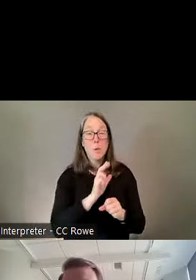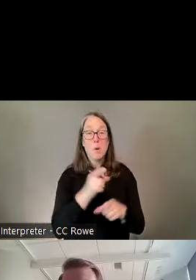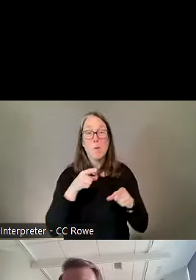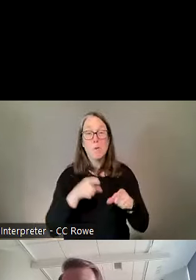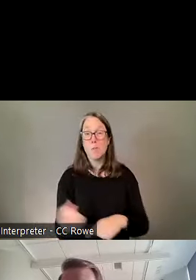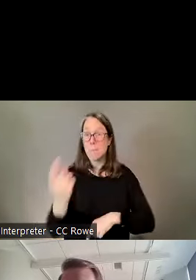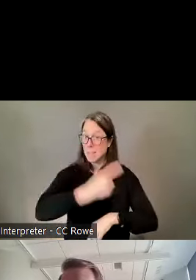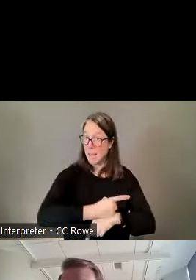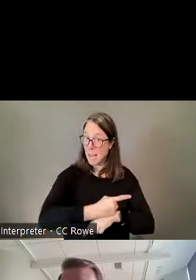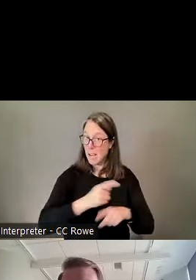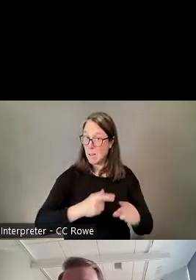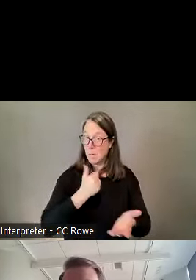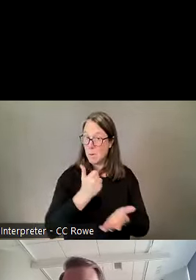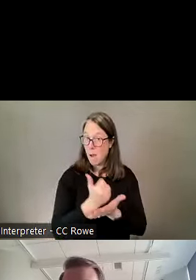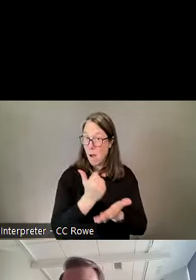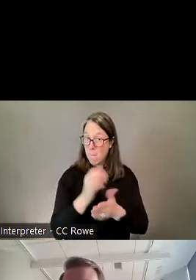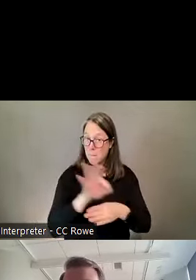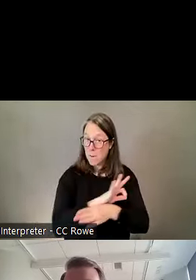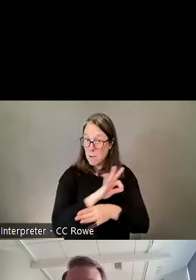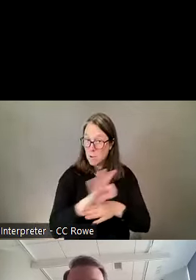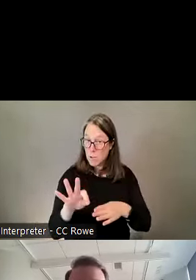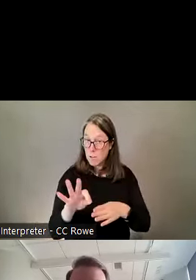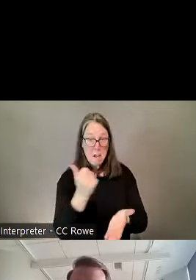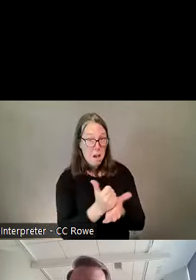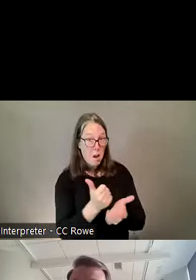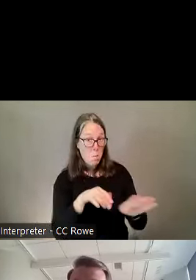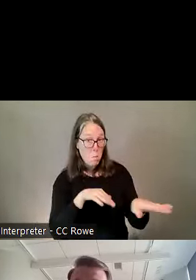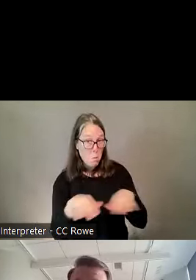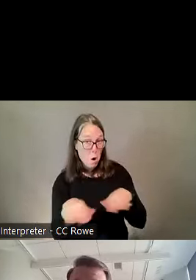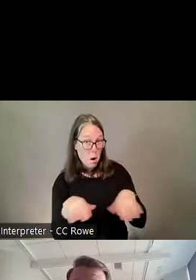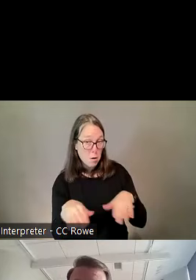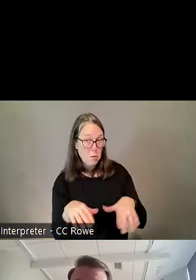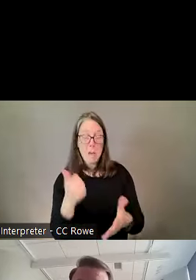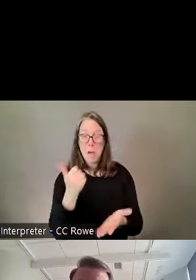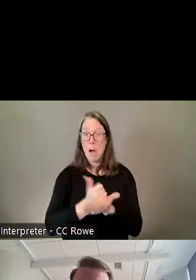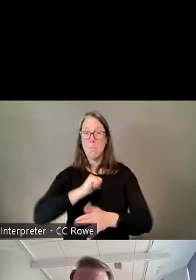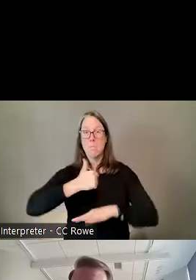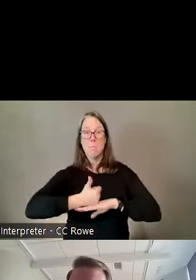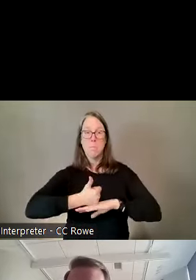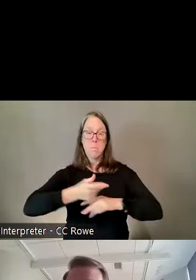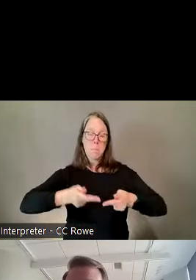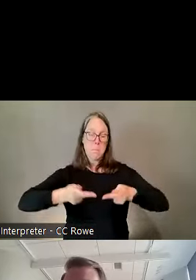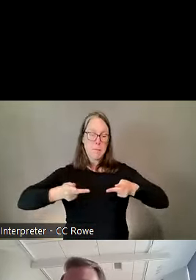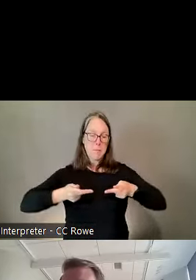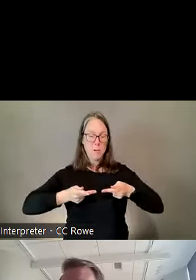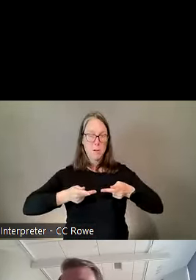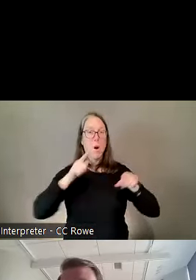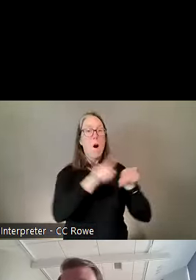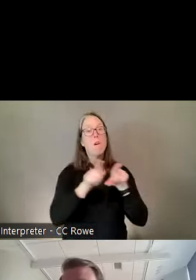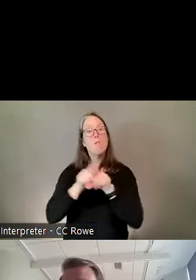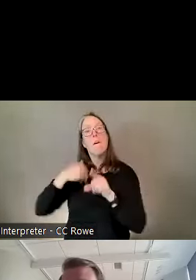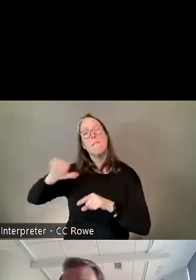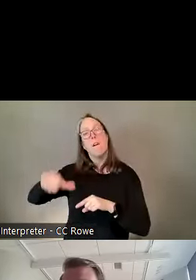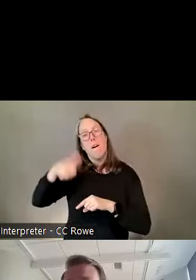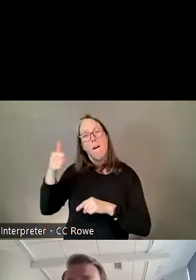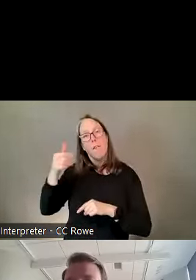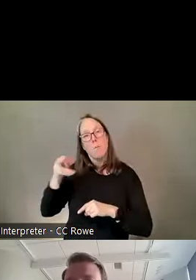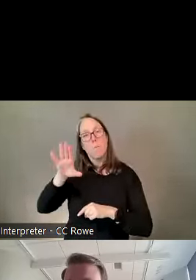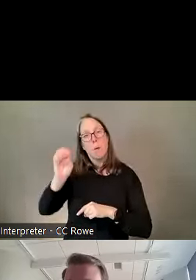to help with our function, with our gait. We use them to help with our positioning. There are also nighttime braces that will help with